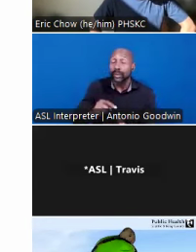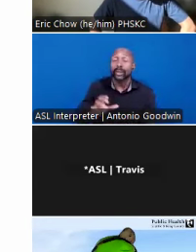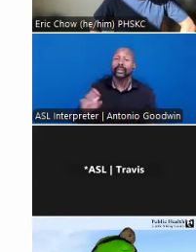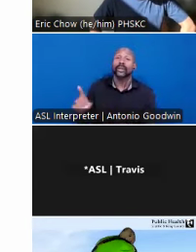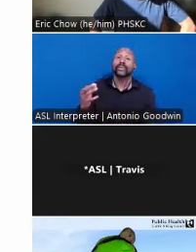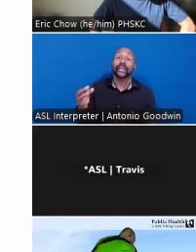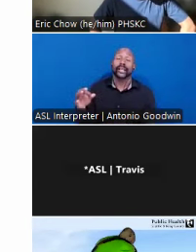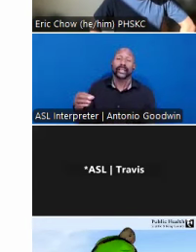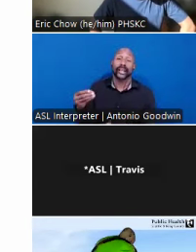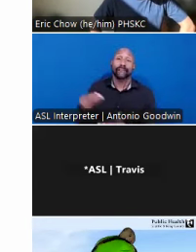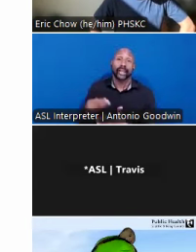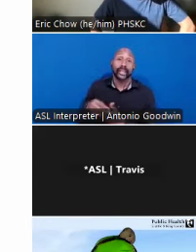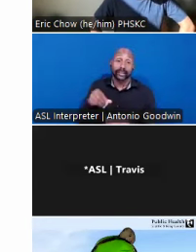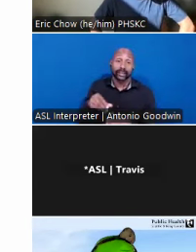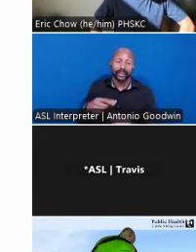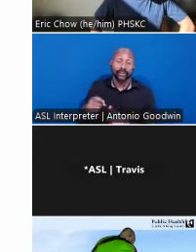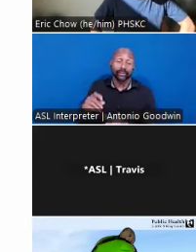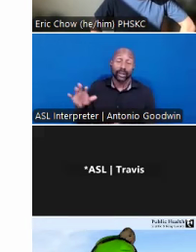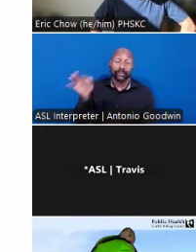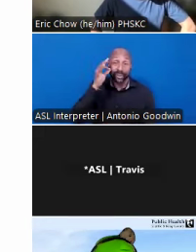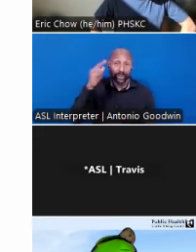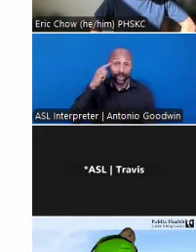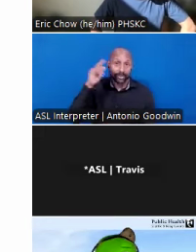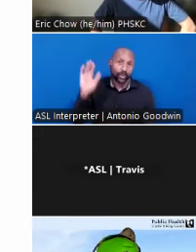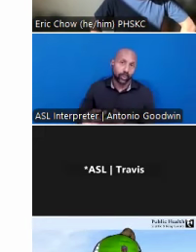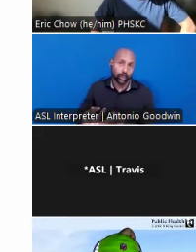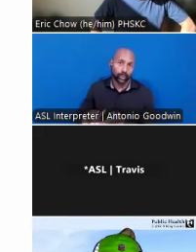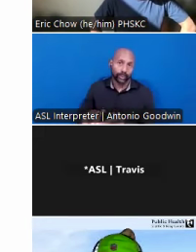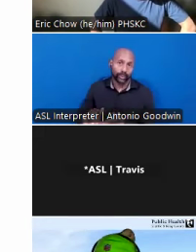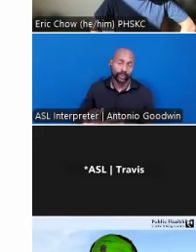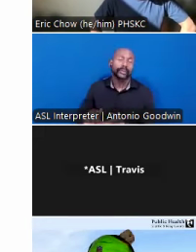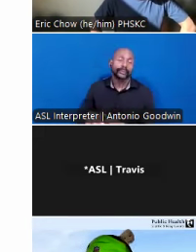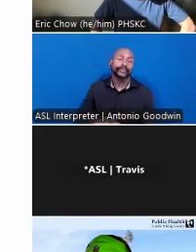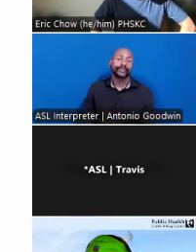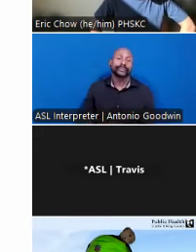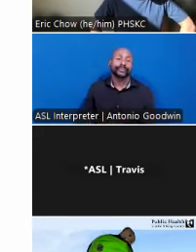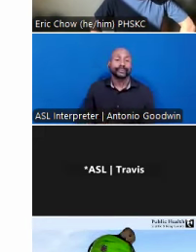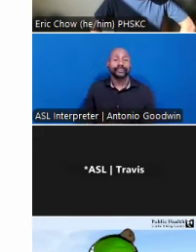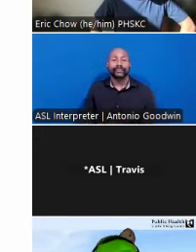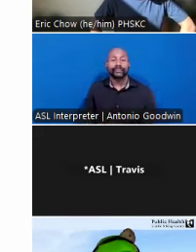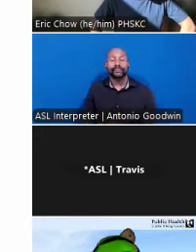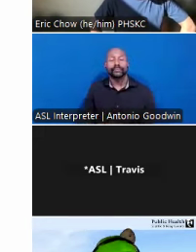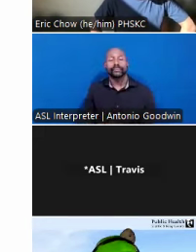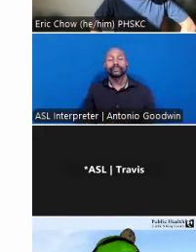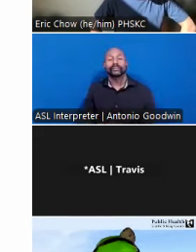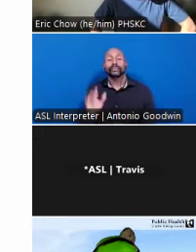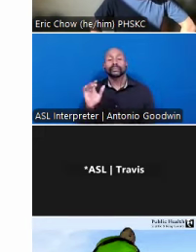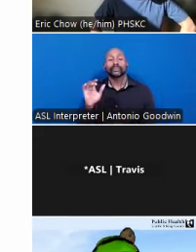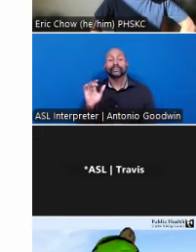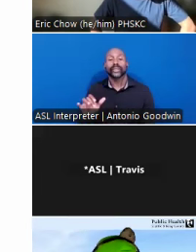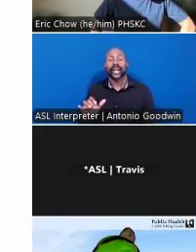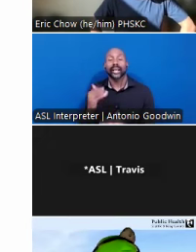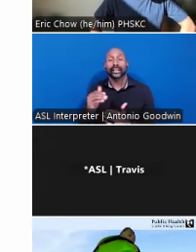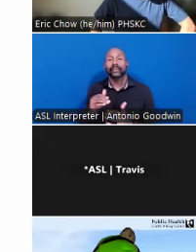from the federal government has decreased quite a bit since the height of the pandemic and has limited the ability to